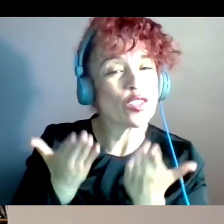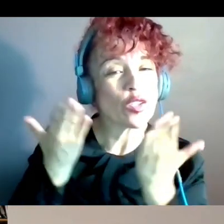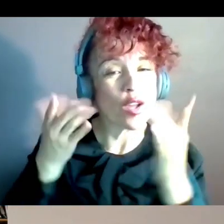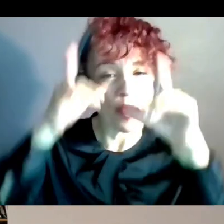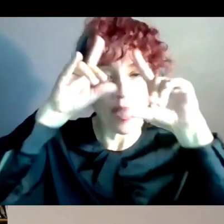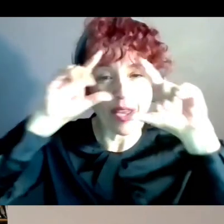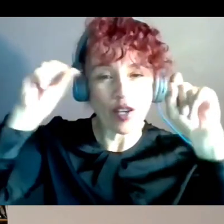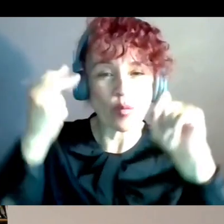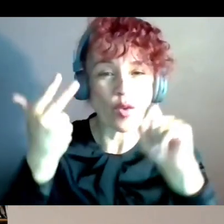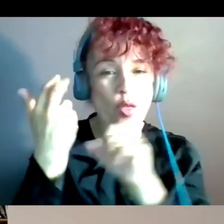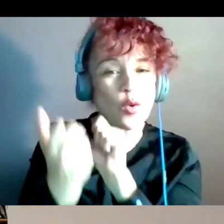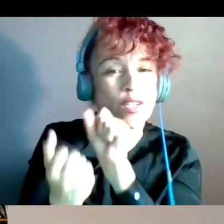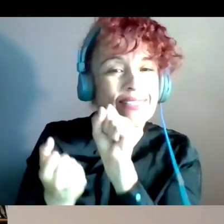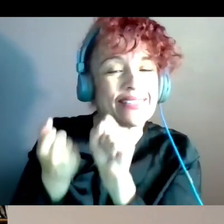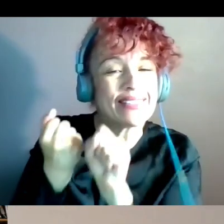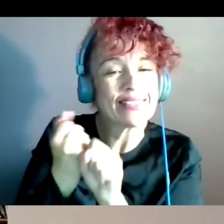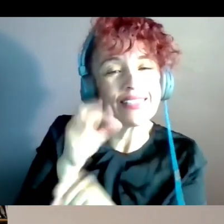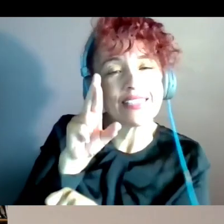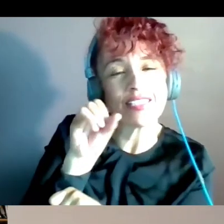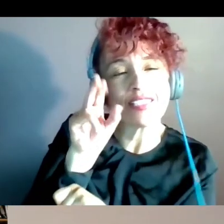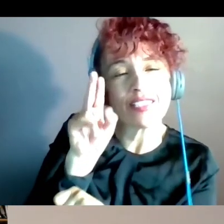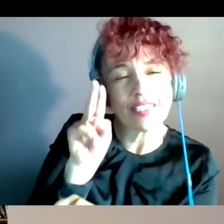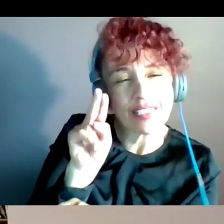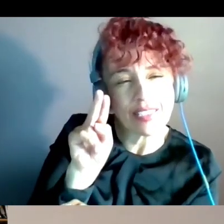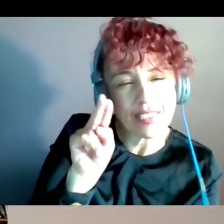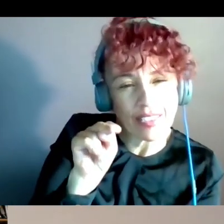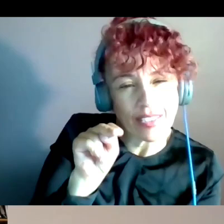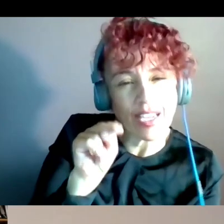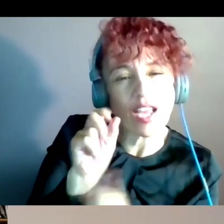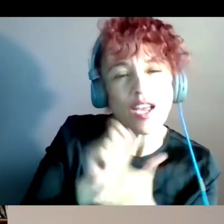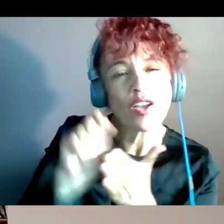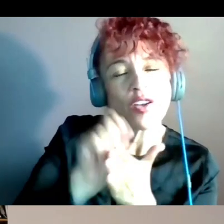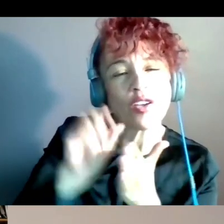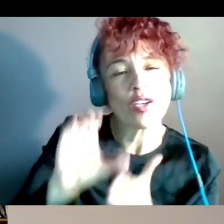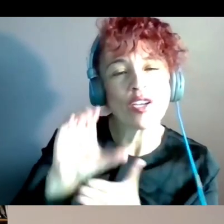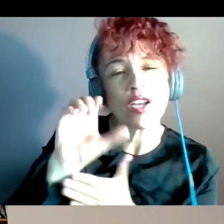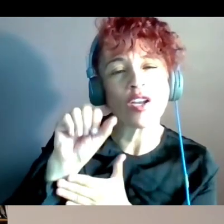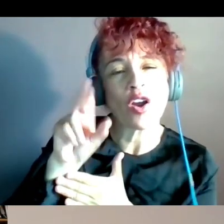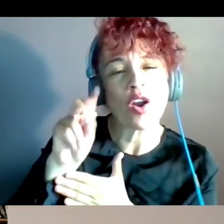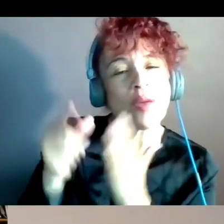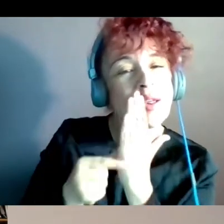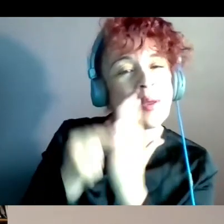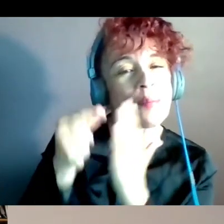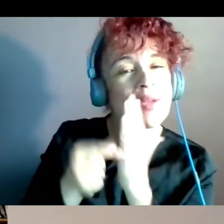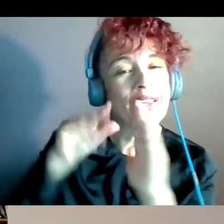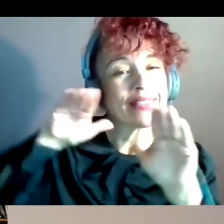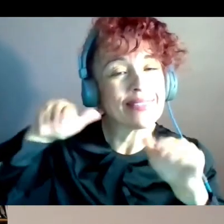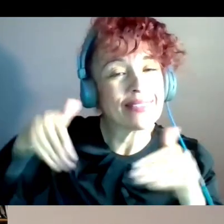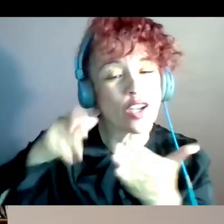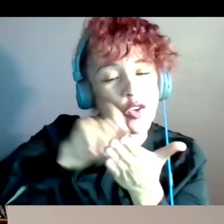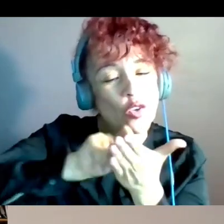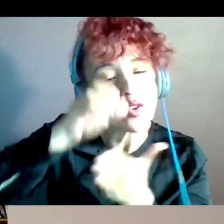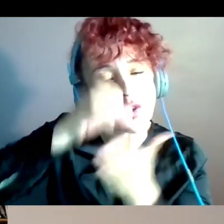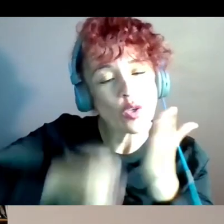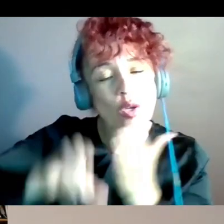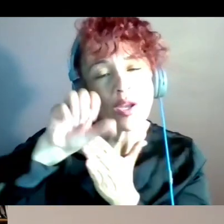for 3 years. Robin was a contributing author to Carving magazine and was invited to write an article on